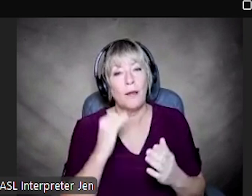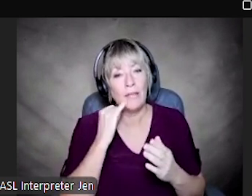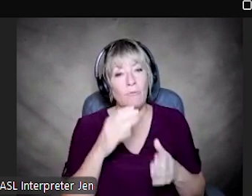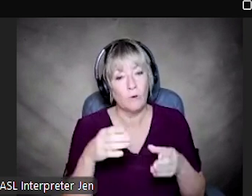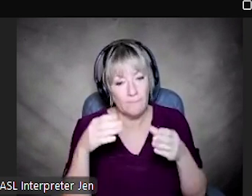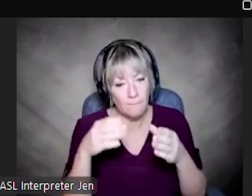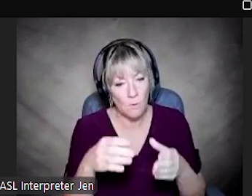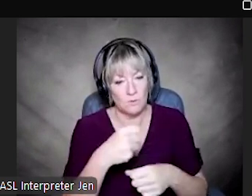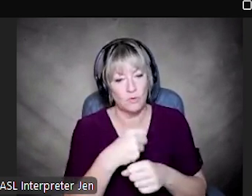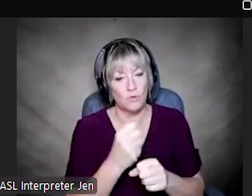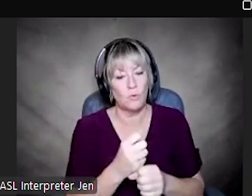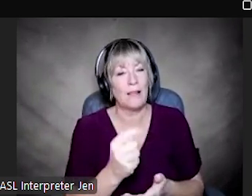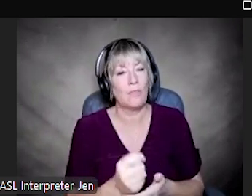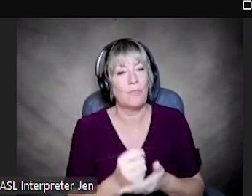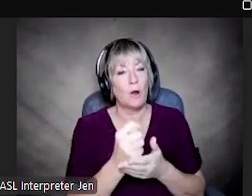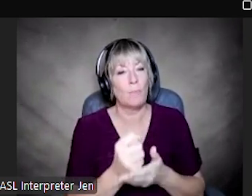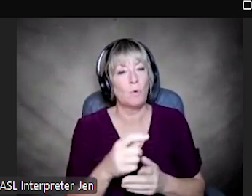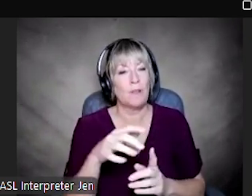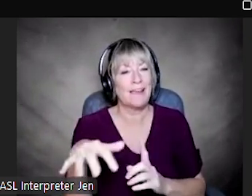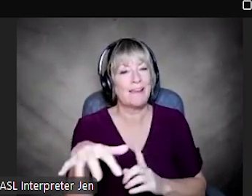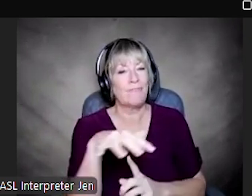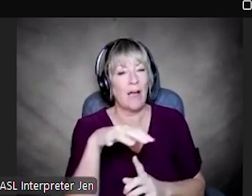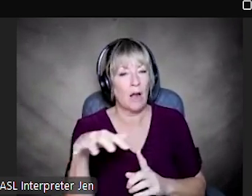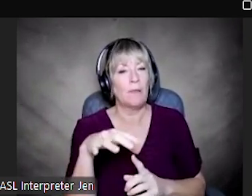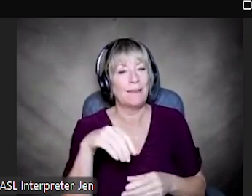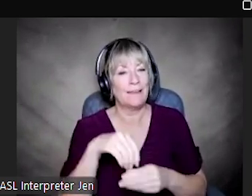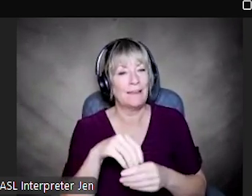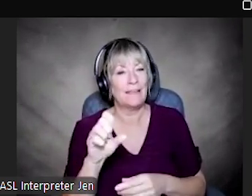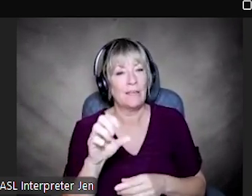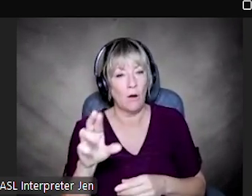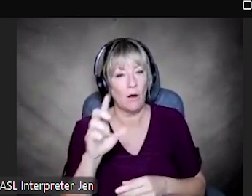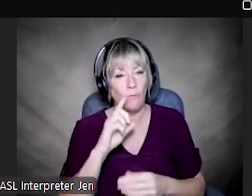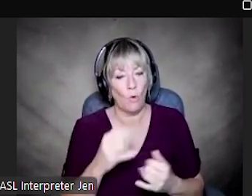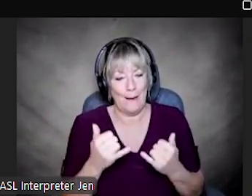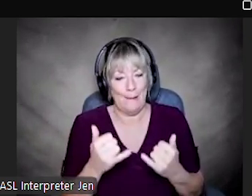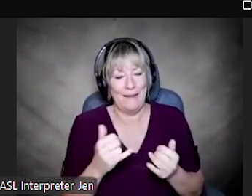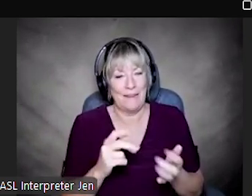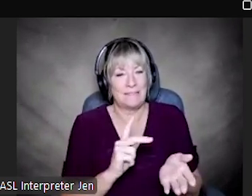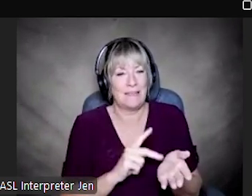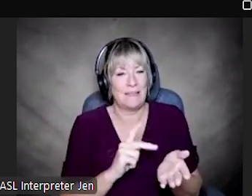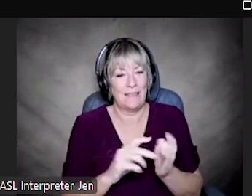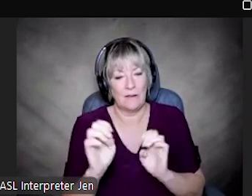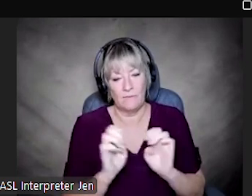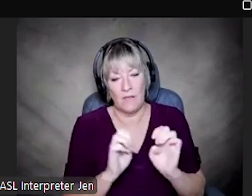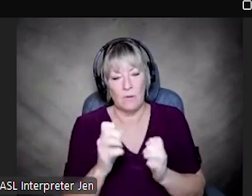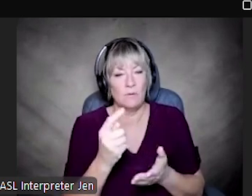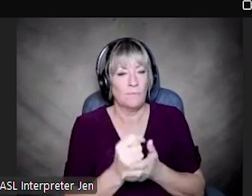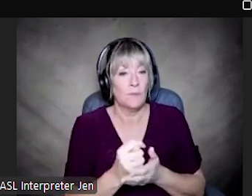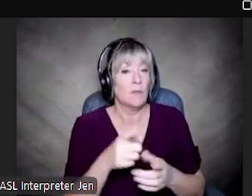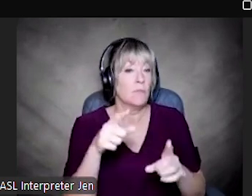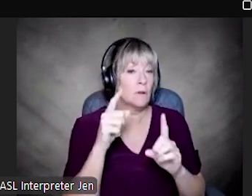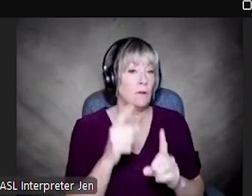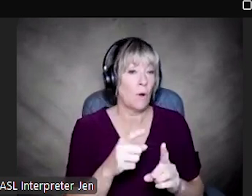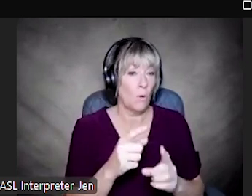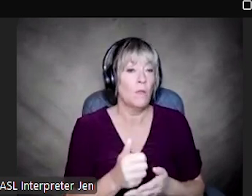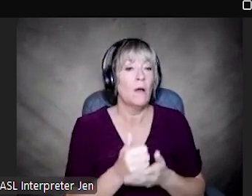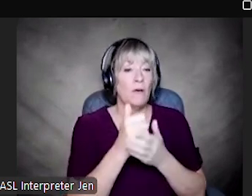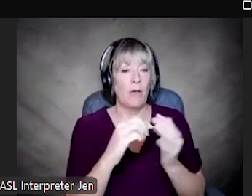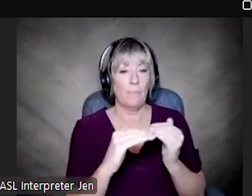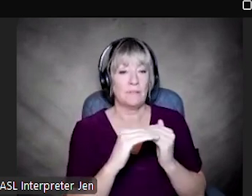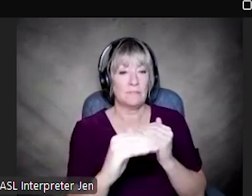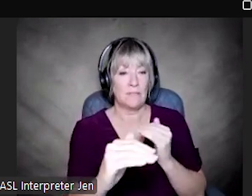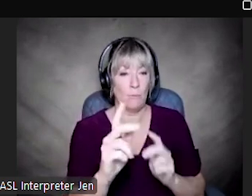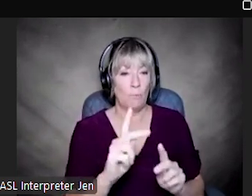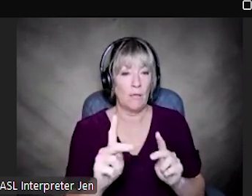on creating a therapeutic environment featuring immediate psychiatric evaluation and treatment with a goal of getting people stable and